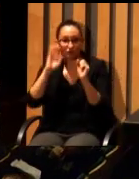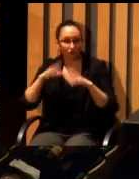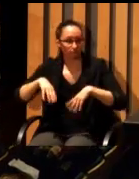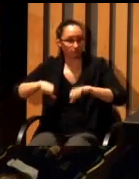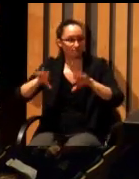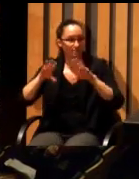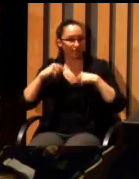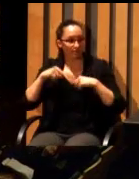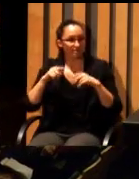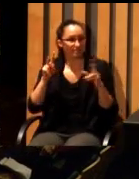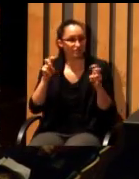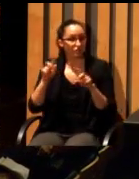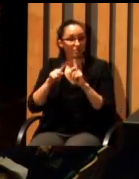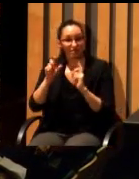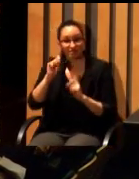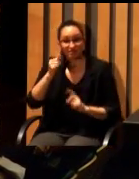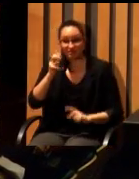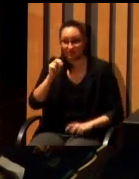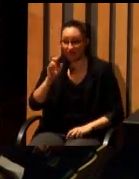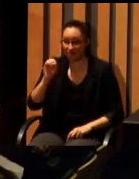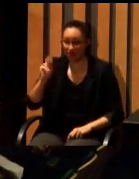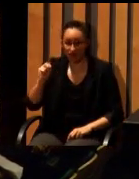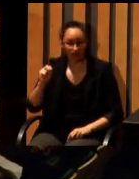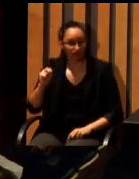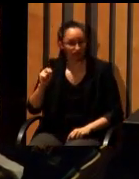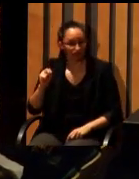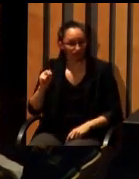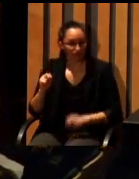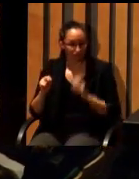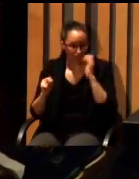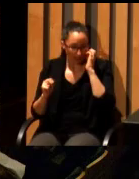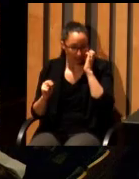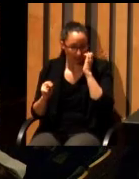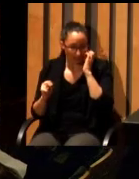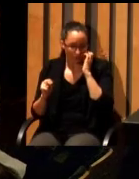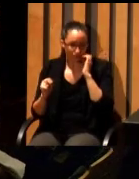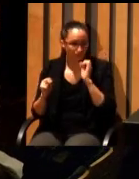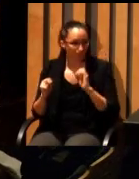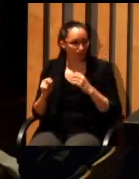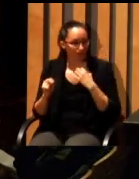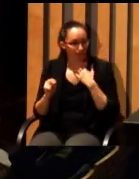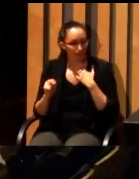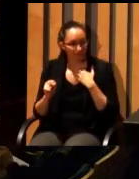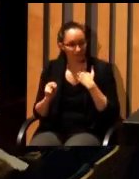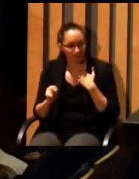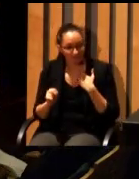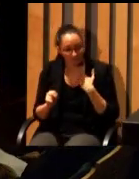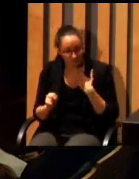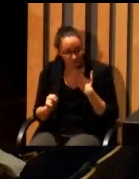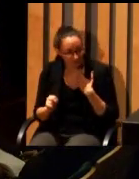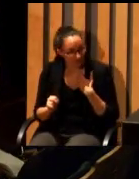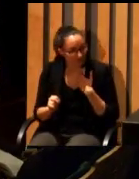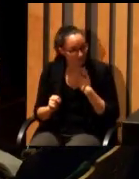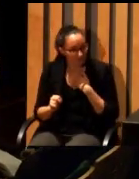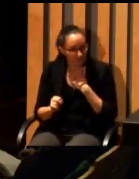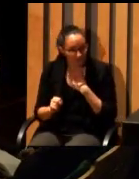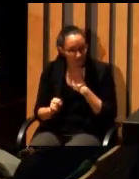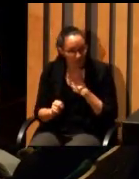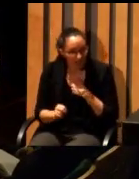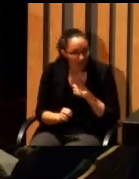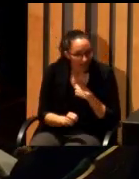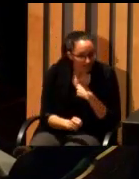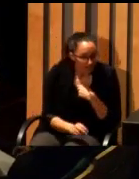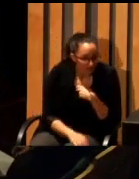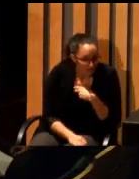sign on, right, has a much lower threshold for sending that out, and I just actually was interested in saying the same thing. And I Google searched, and there's one petition already